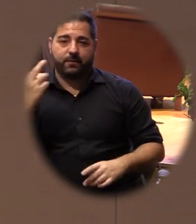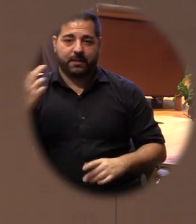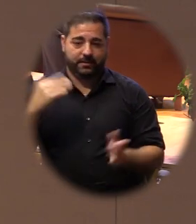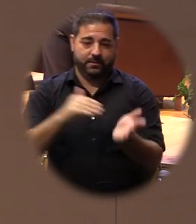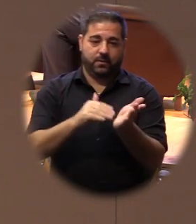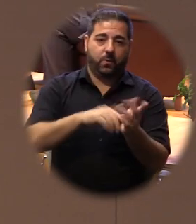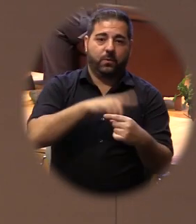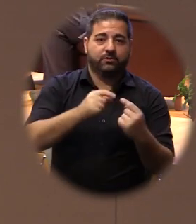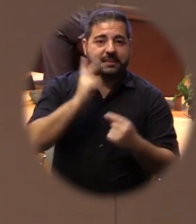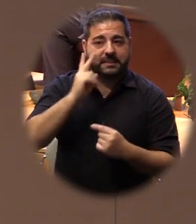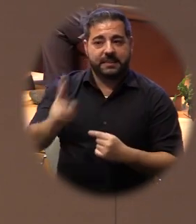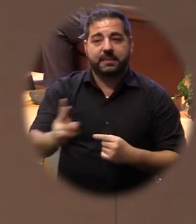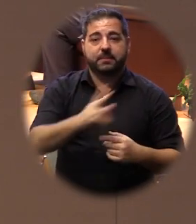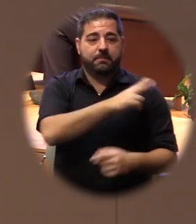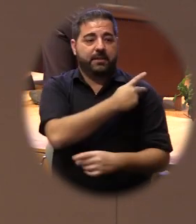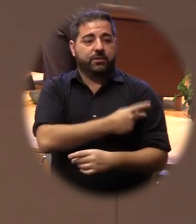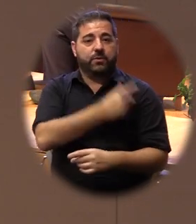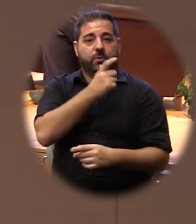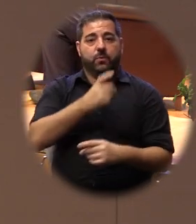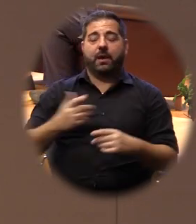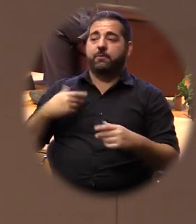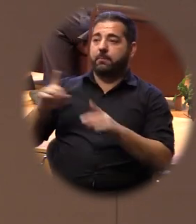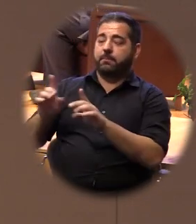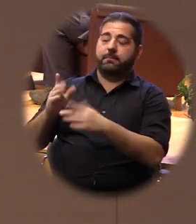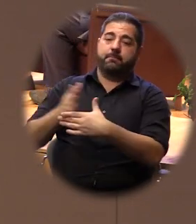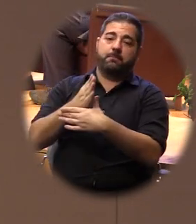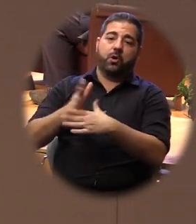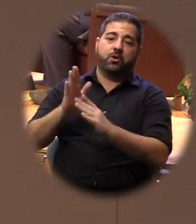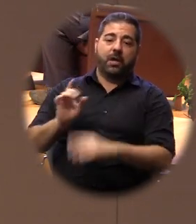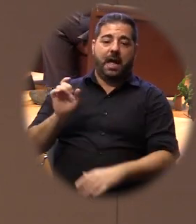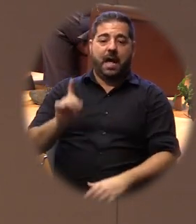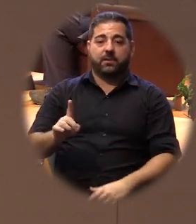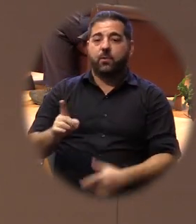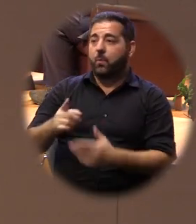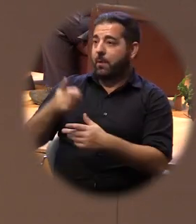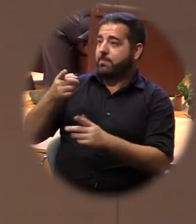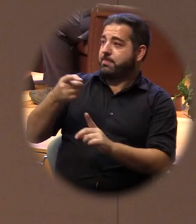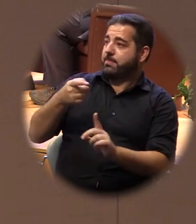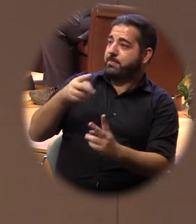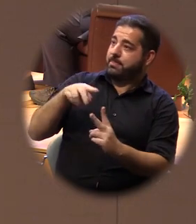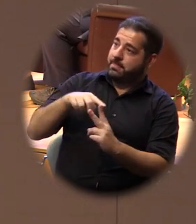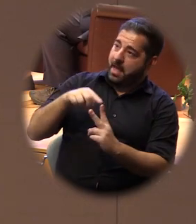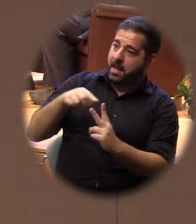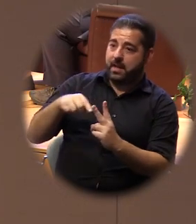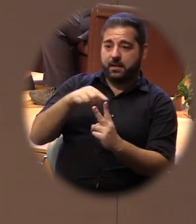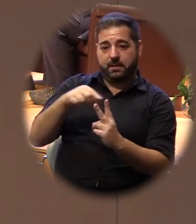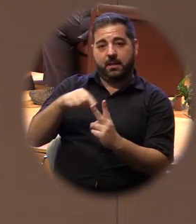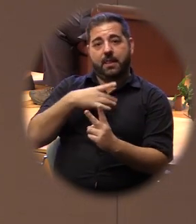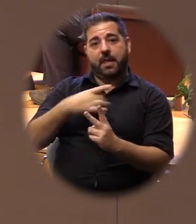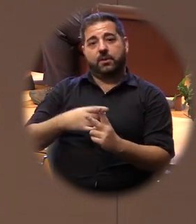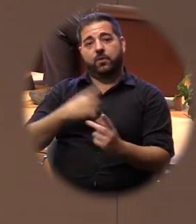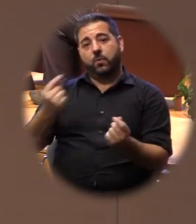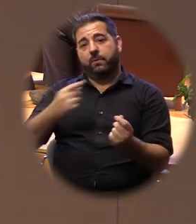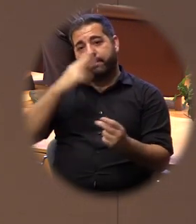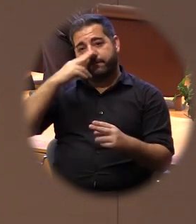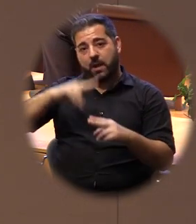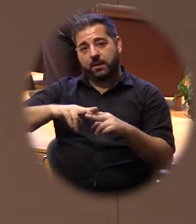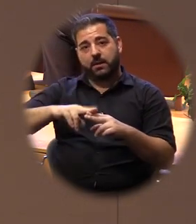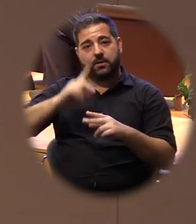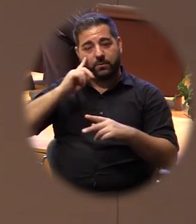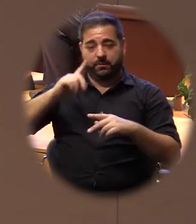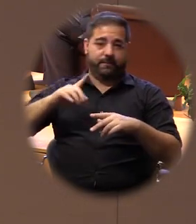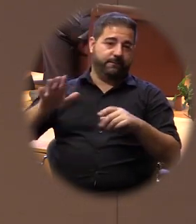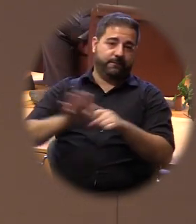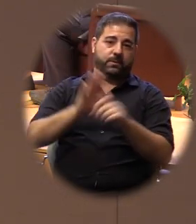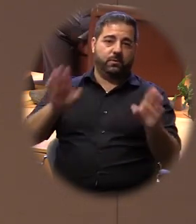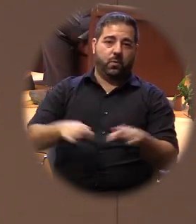sees patients who are partnered, asks them what they and their partner or partners like to do for fun, just as a way of completely opening